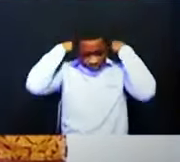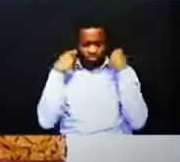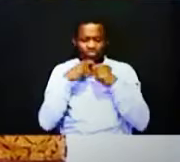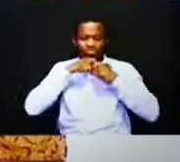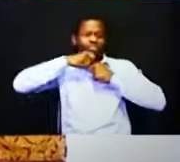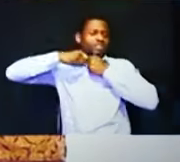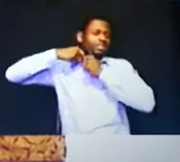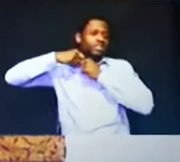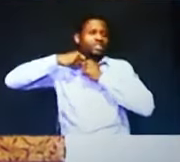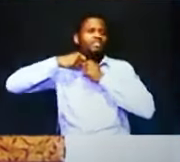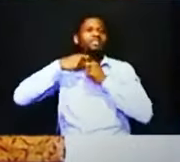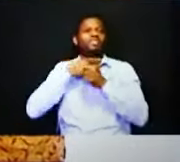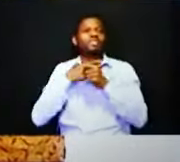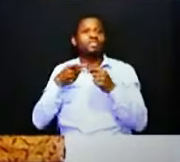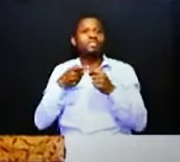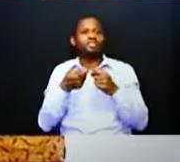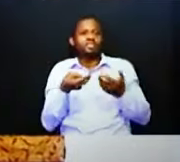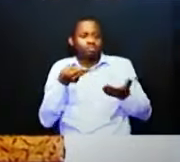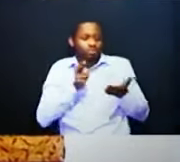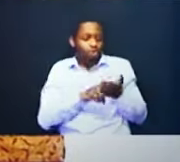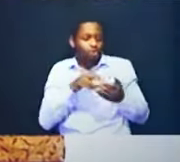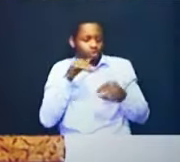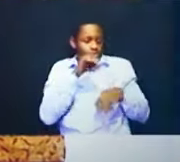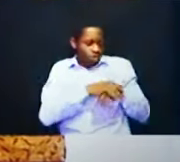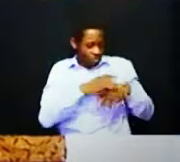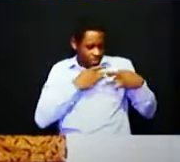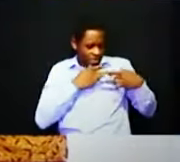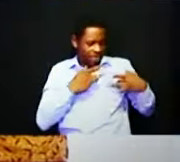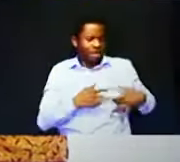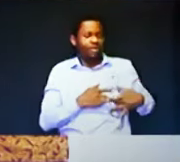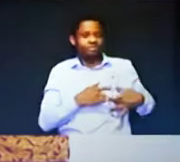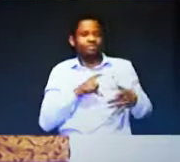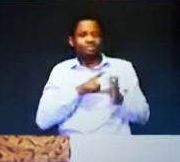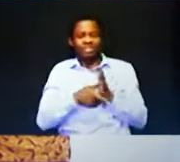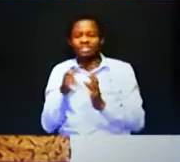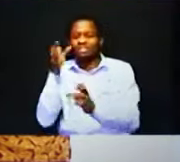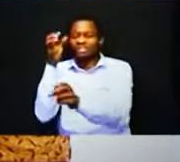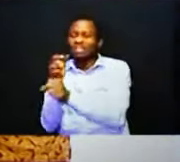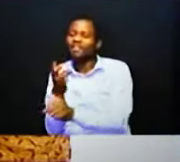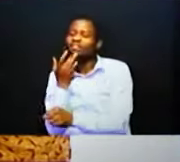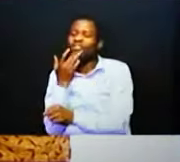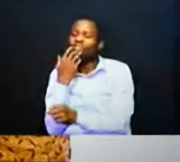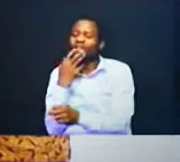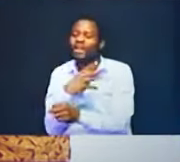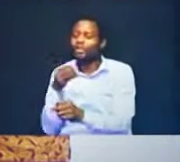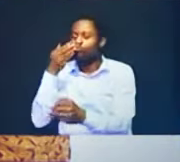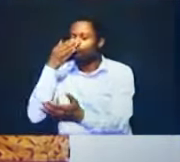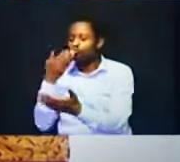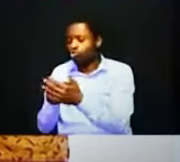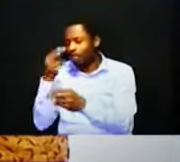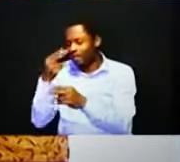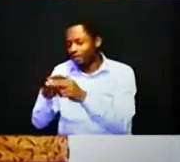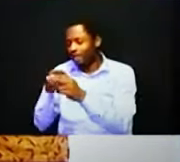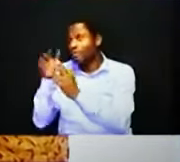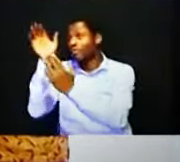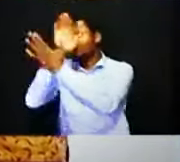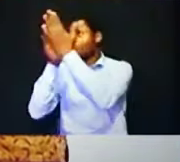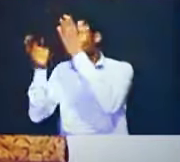Then you win favor and a good name in the sight of God and man.